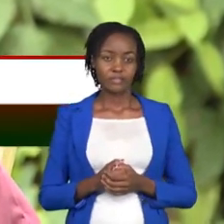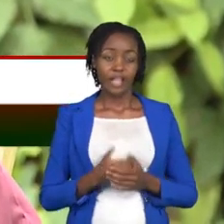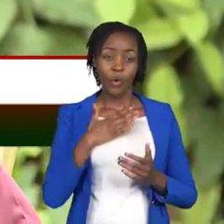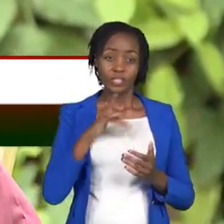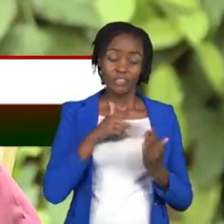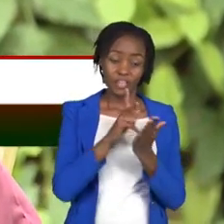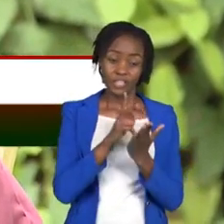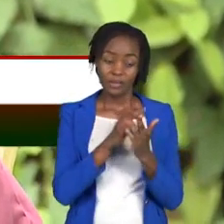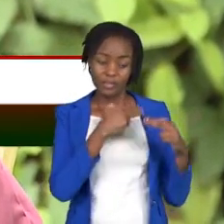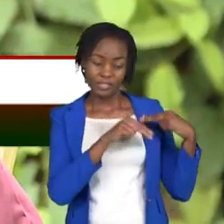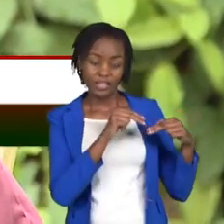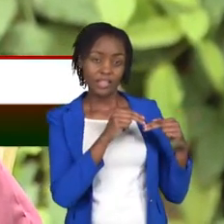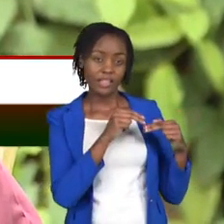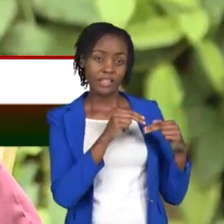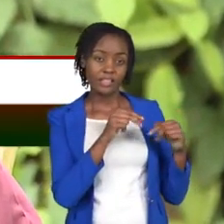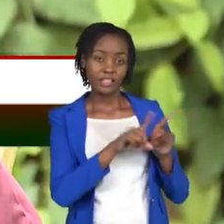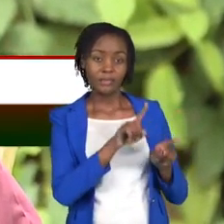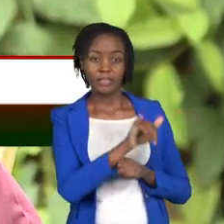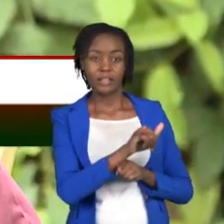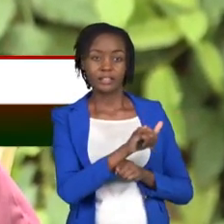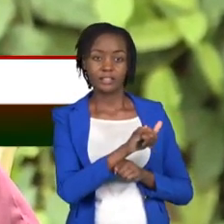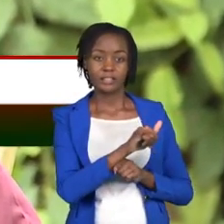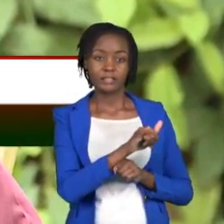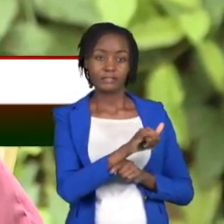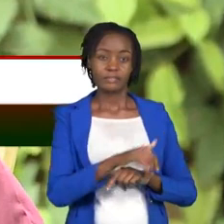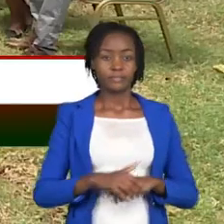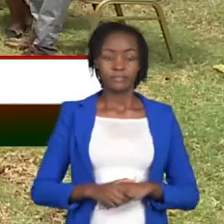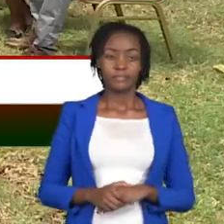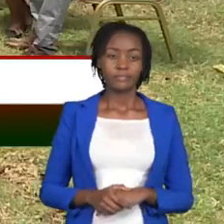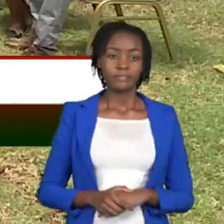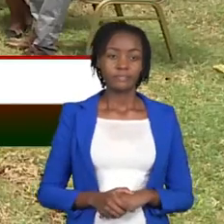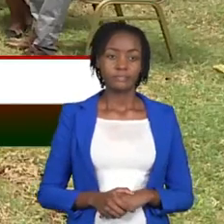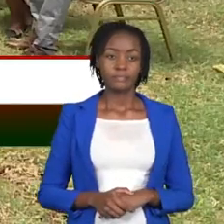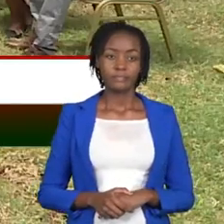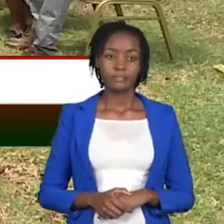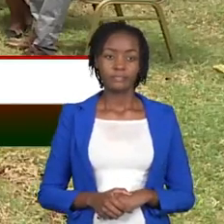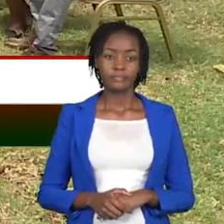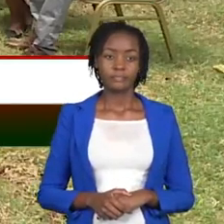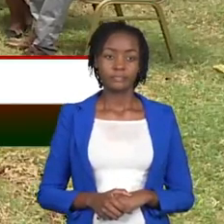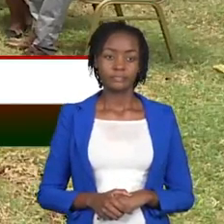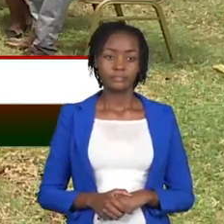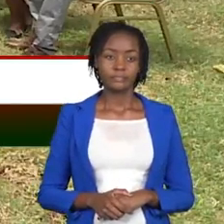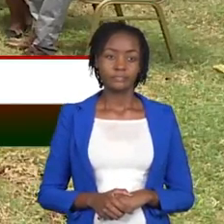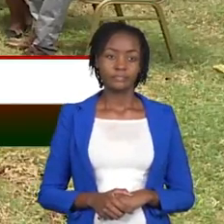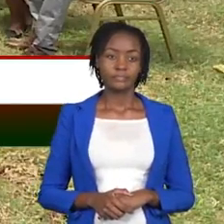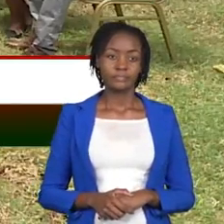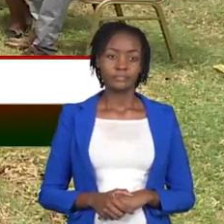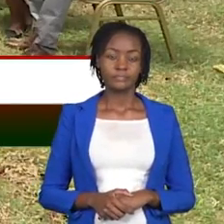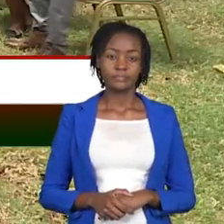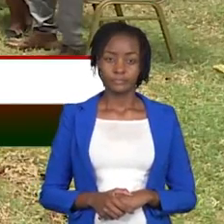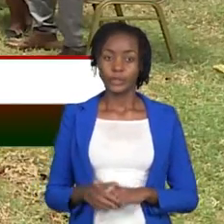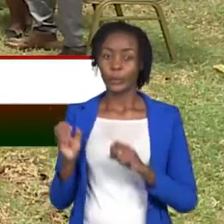we preserve it, then we will not repeat it, or we will only repeat what is good for us. Okay, maybe coming to